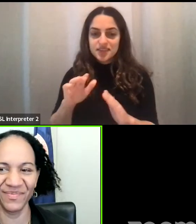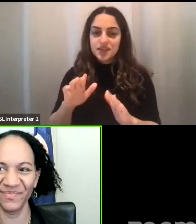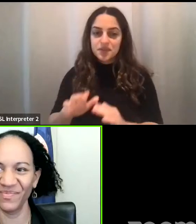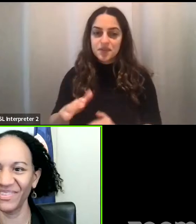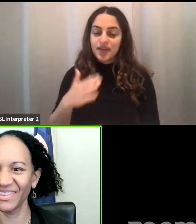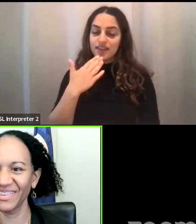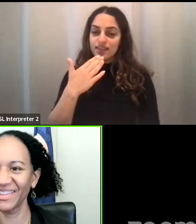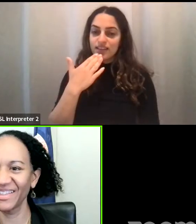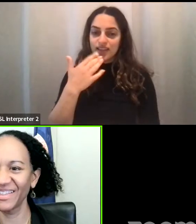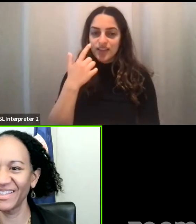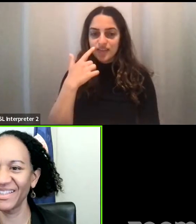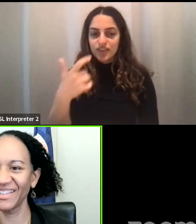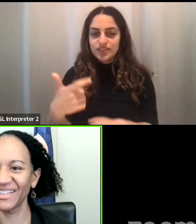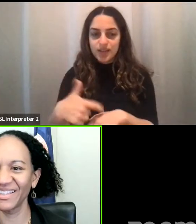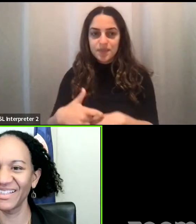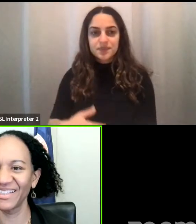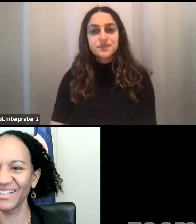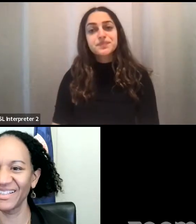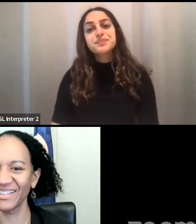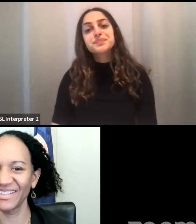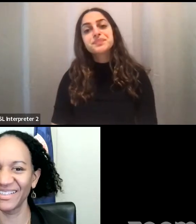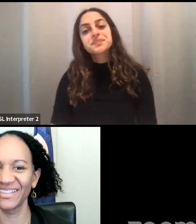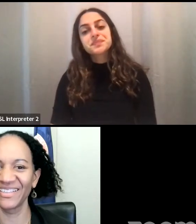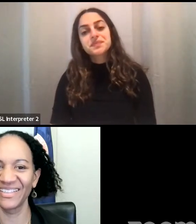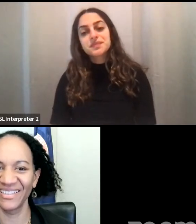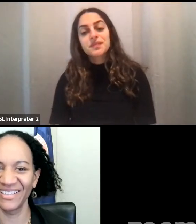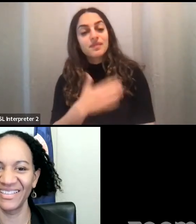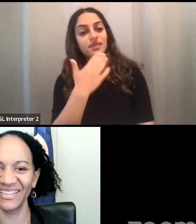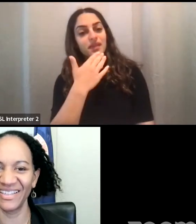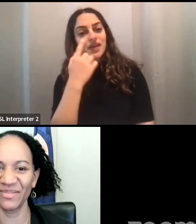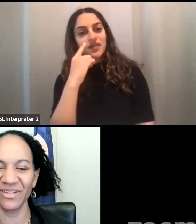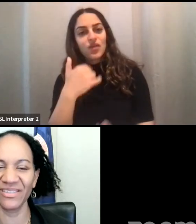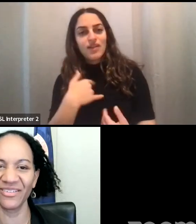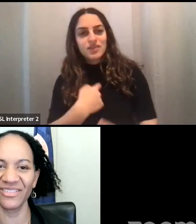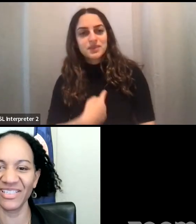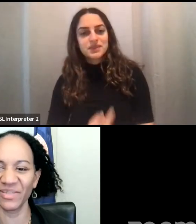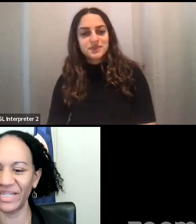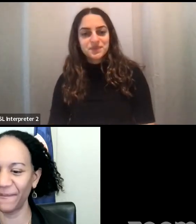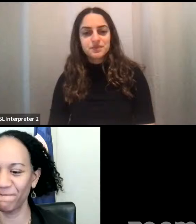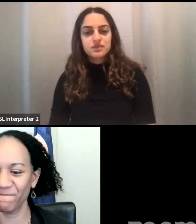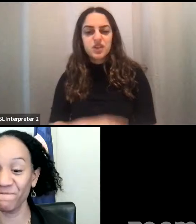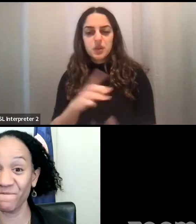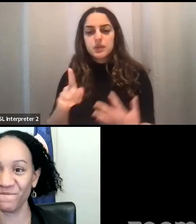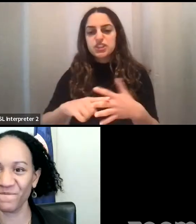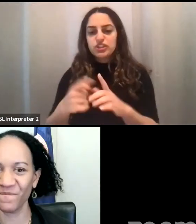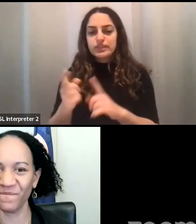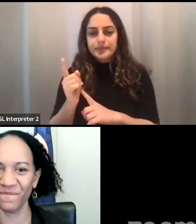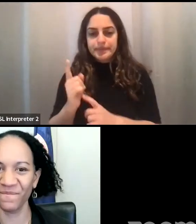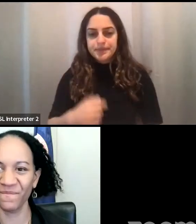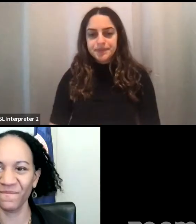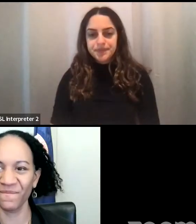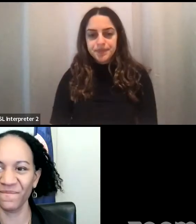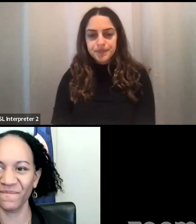time thank you for having me we'll get started just a minute